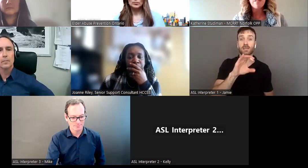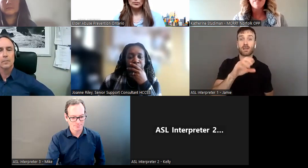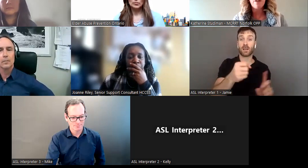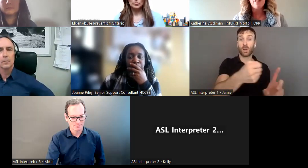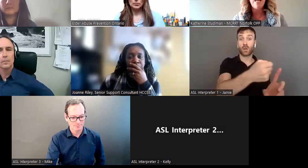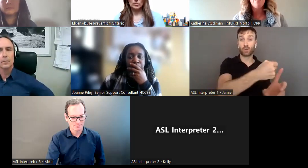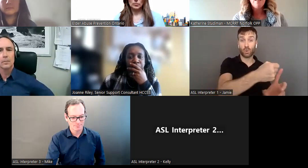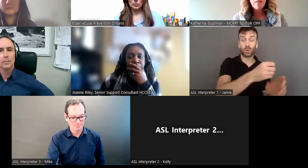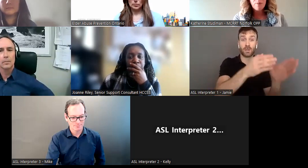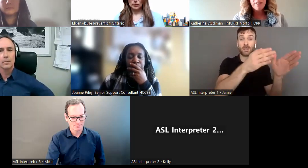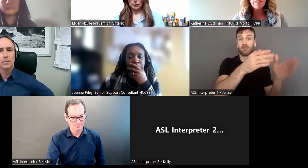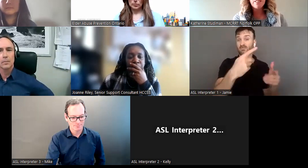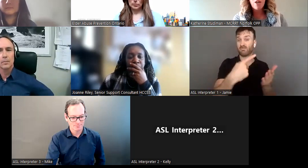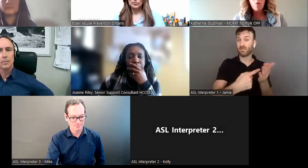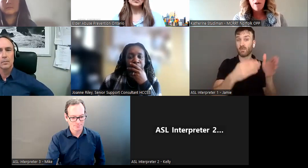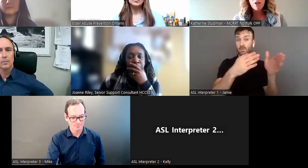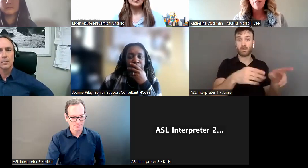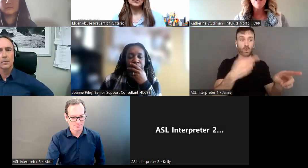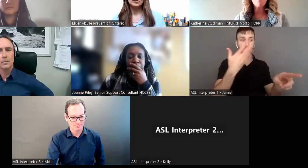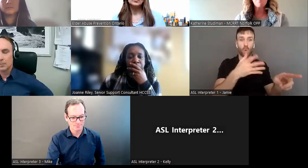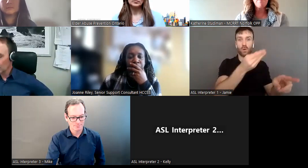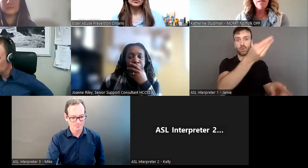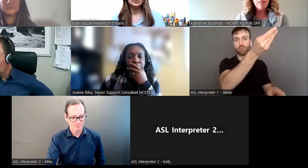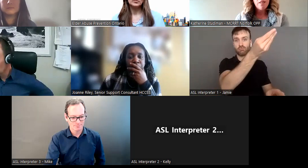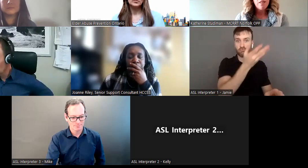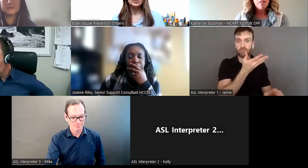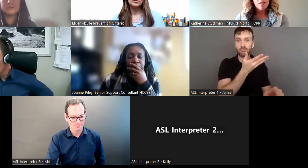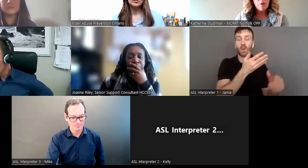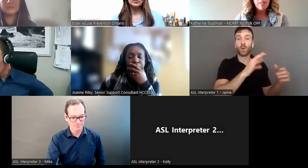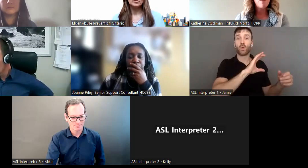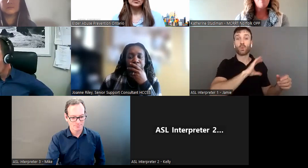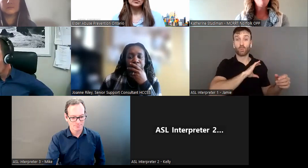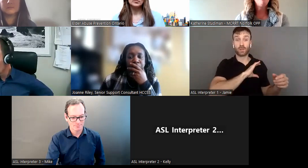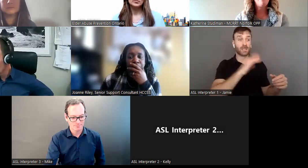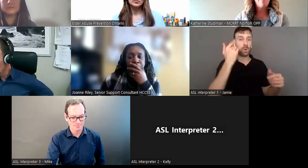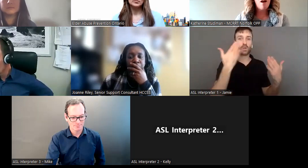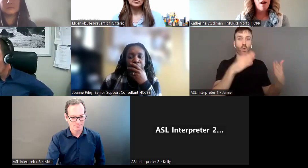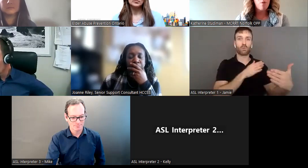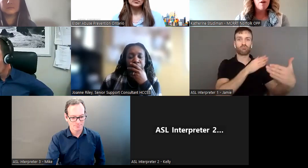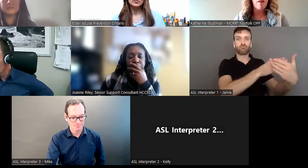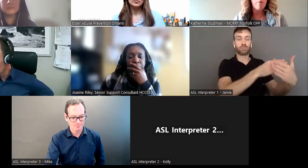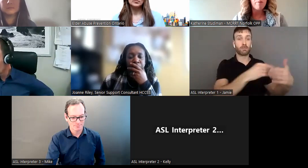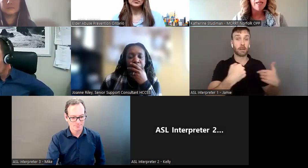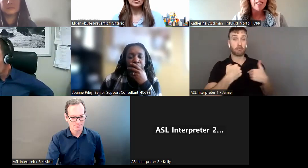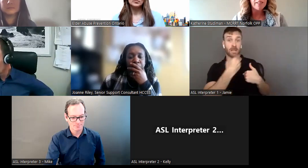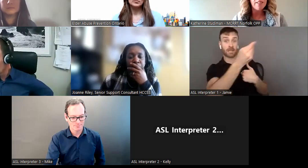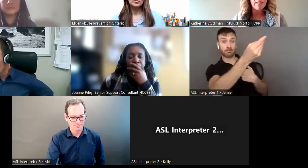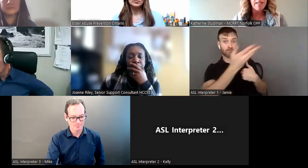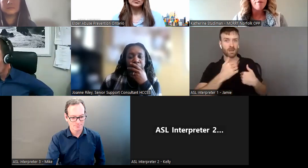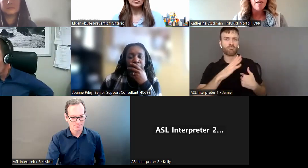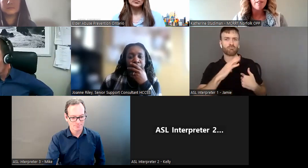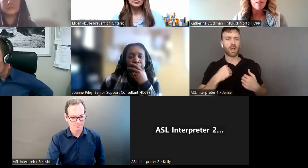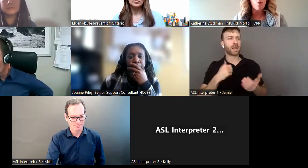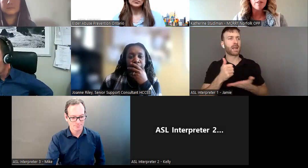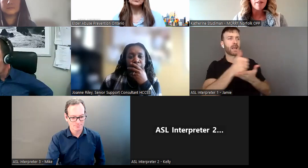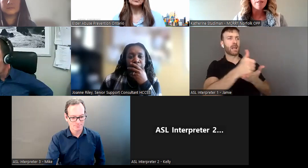to necessarily tell the police because they don't want charges, but they might disclose it to me, and then I will help them get connected to